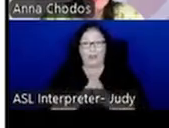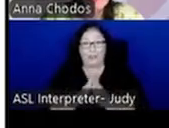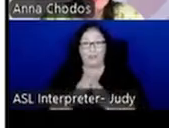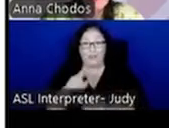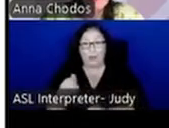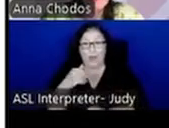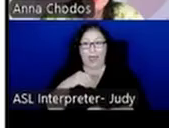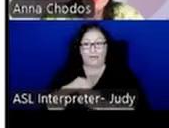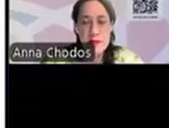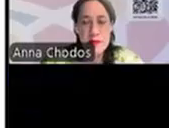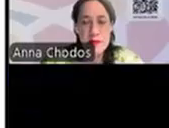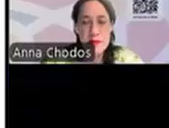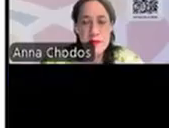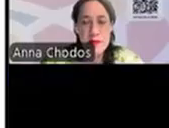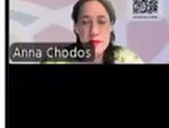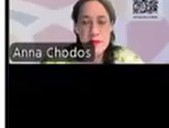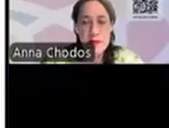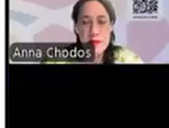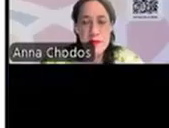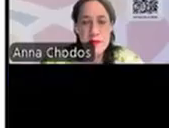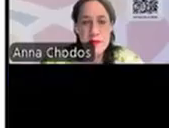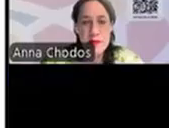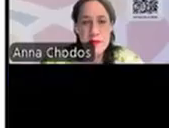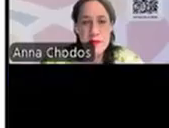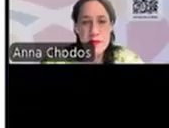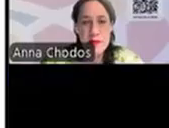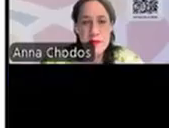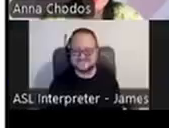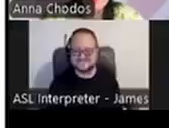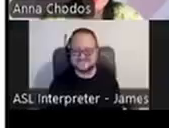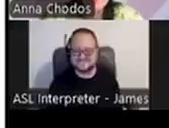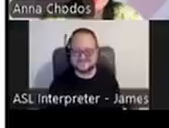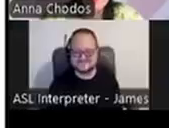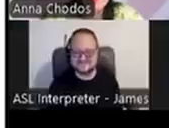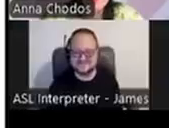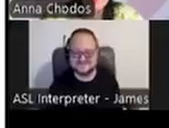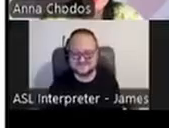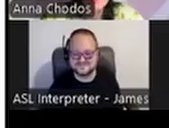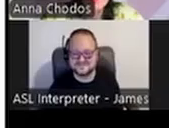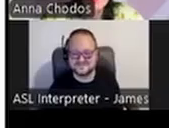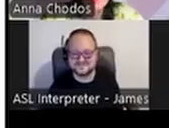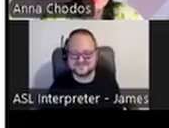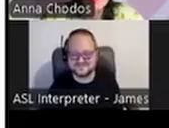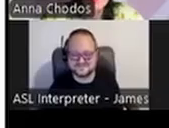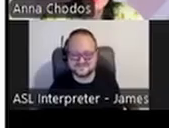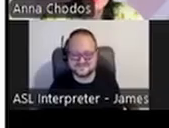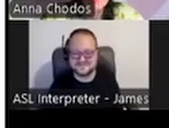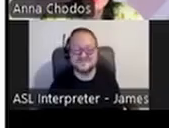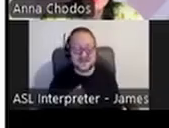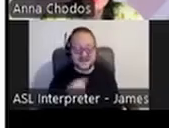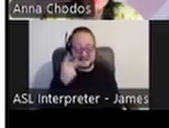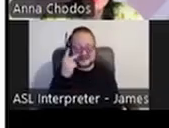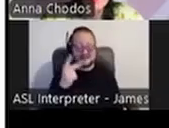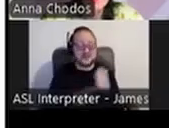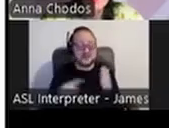much for sharing those with us, Jennifer. And just a note, I see some folks are really interested in what you shared in the chat. And we have some time at the end of the